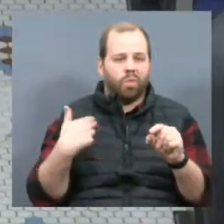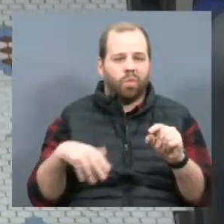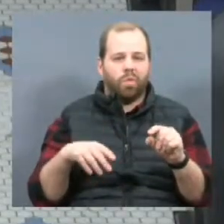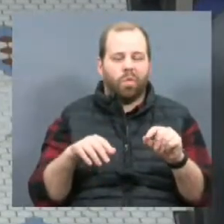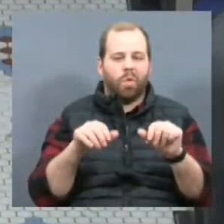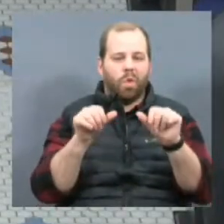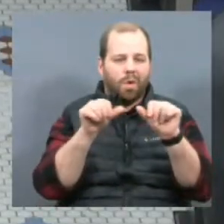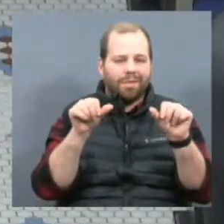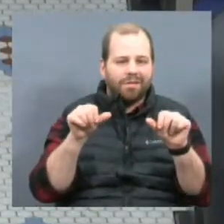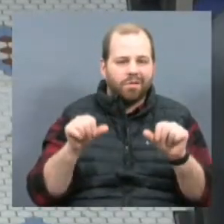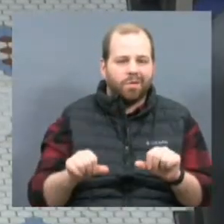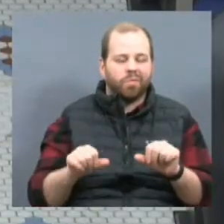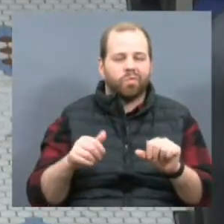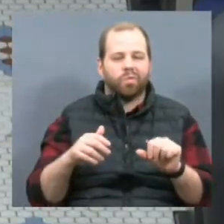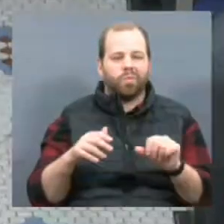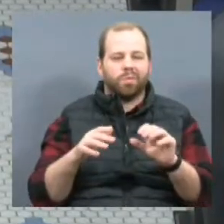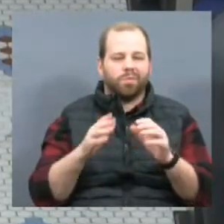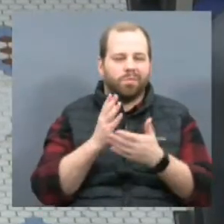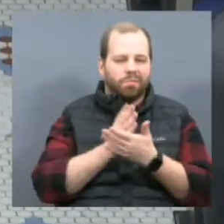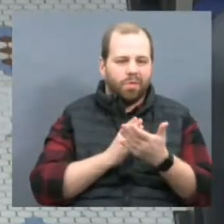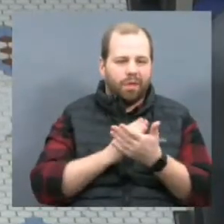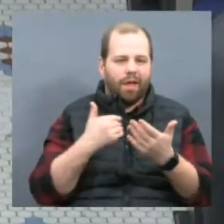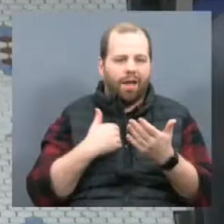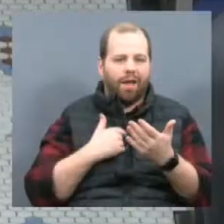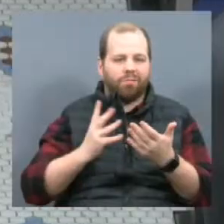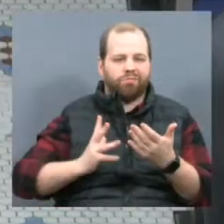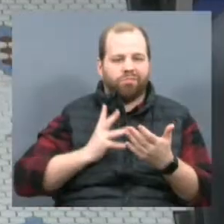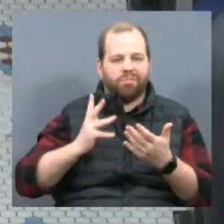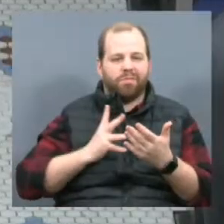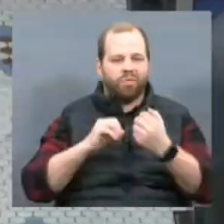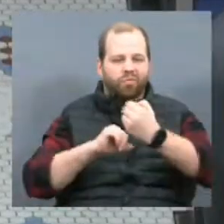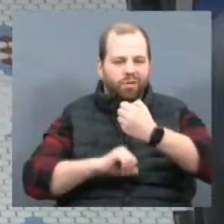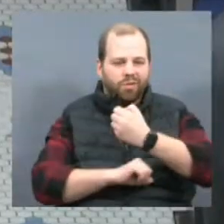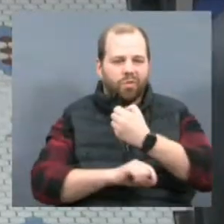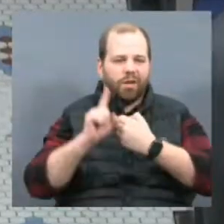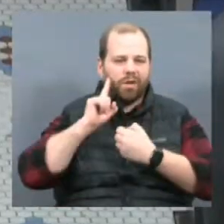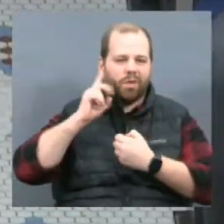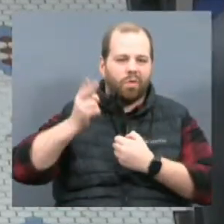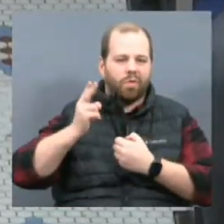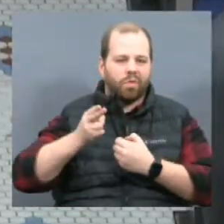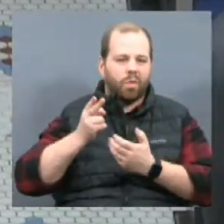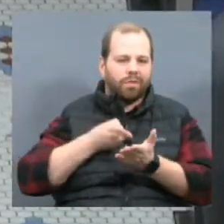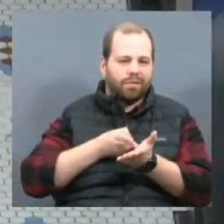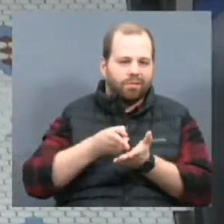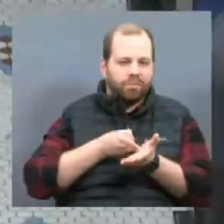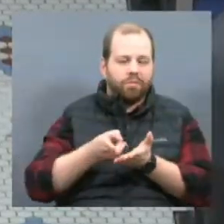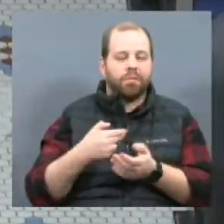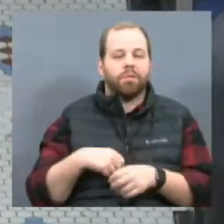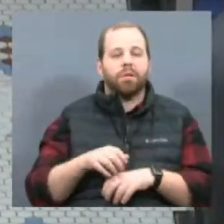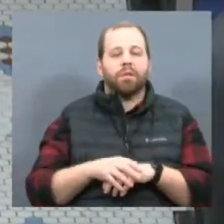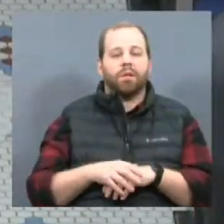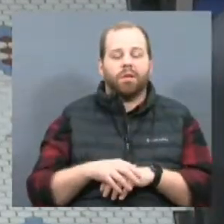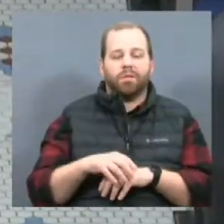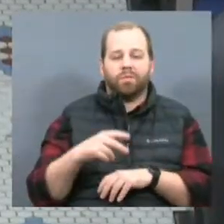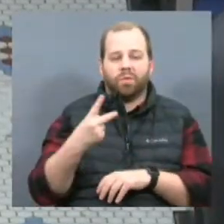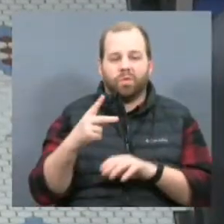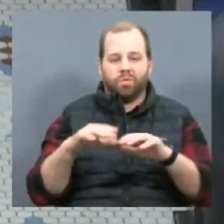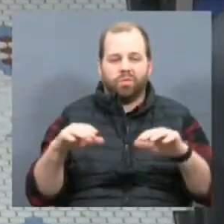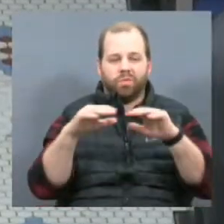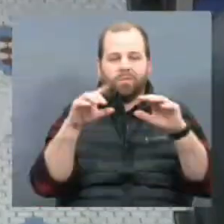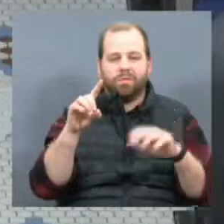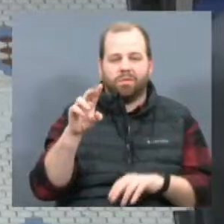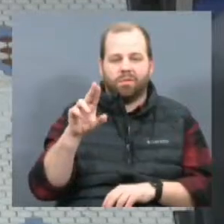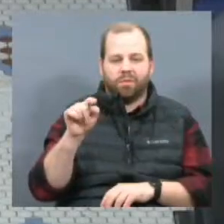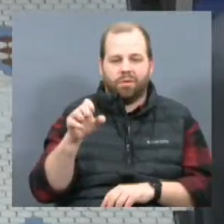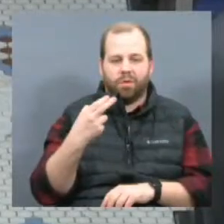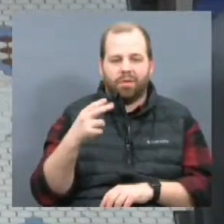architectural assets that maintain exceptional structure and historical integrity. The two-story Dutch Colonial Revival home at